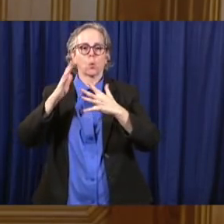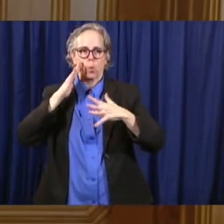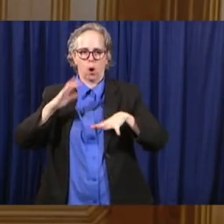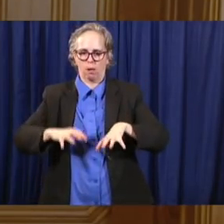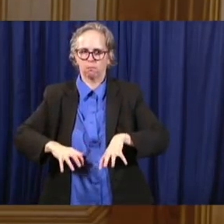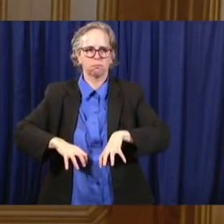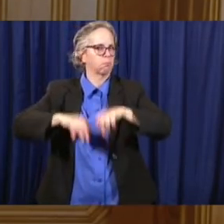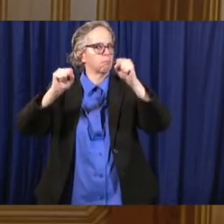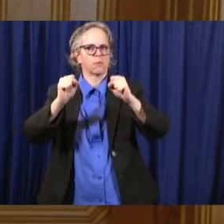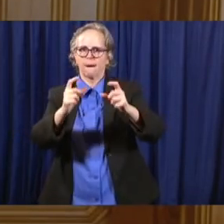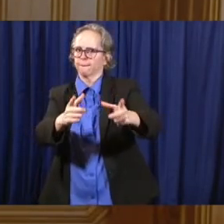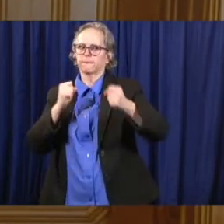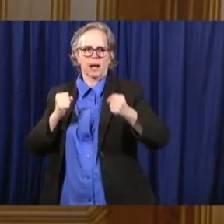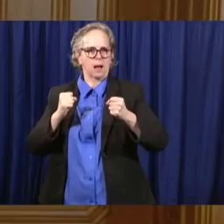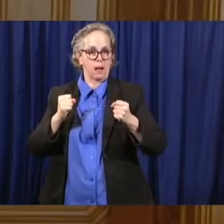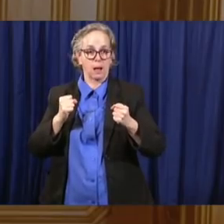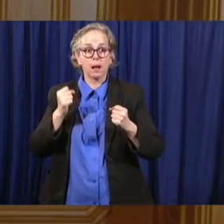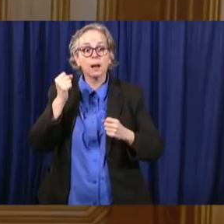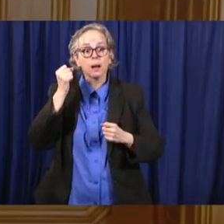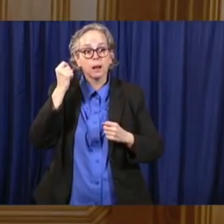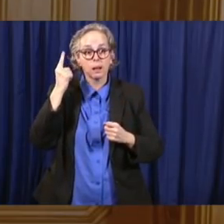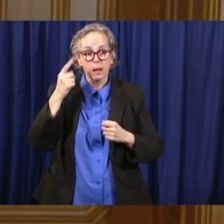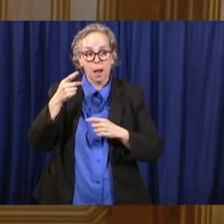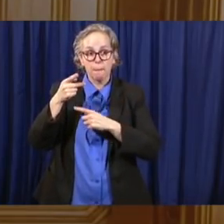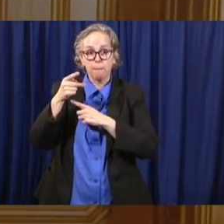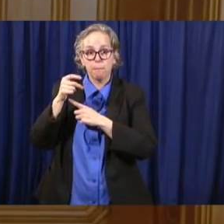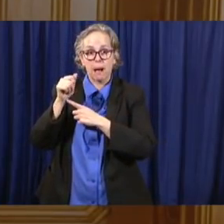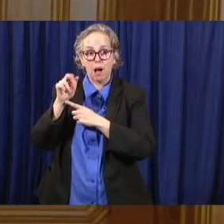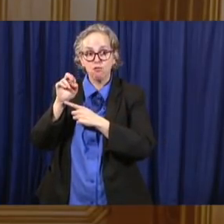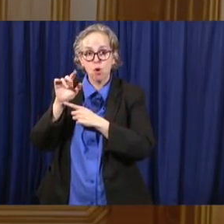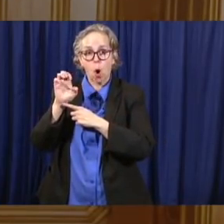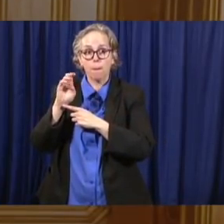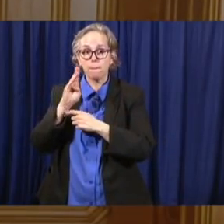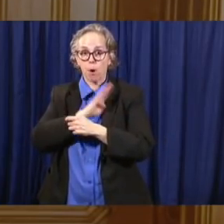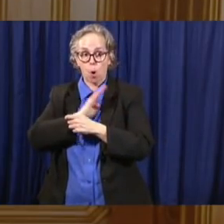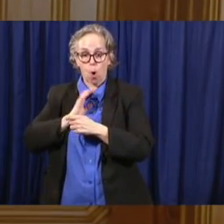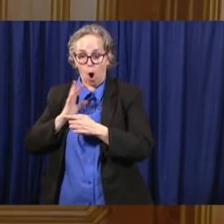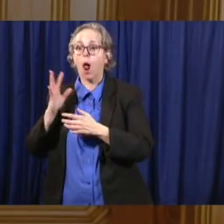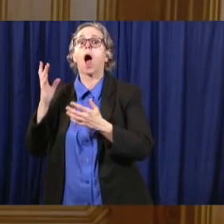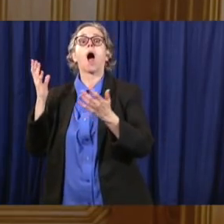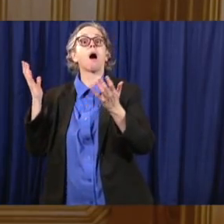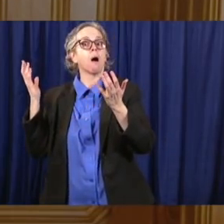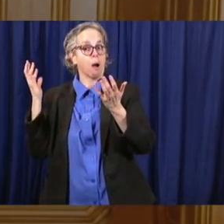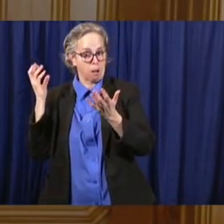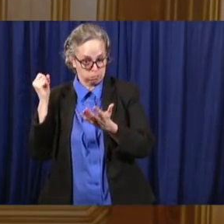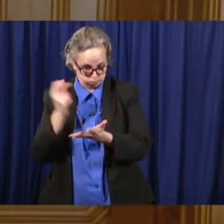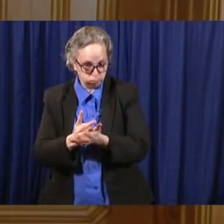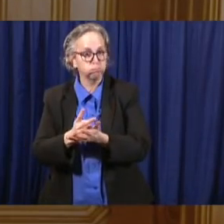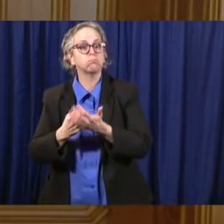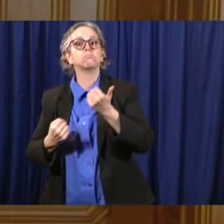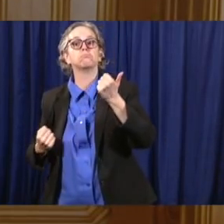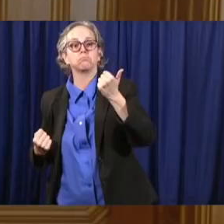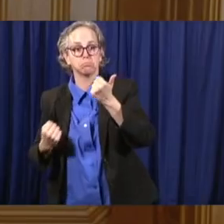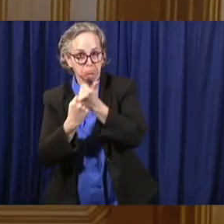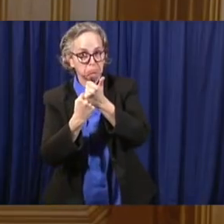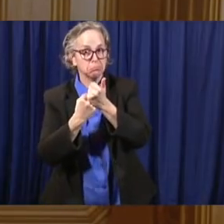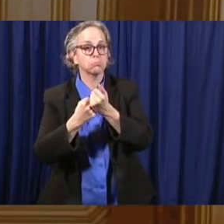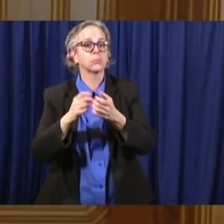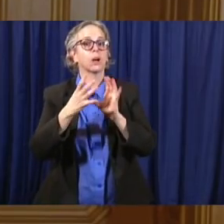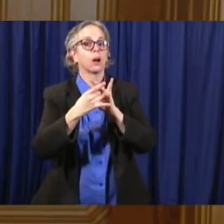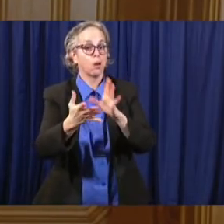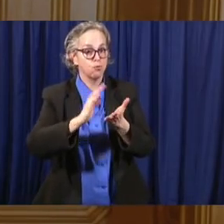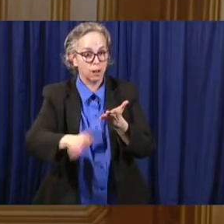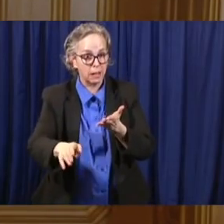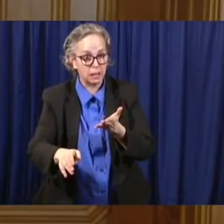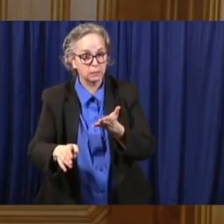parole board recommends that a sentence be commuted, the parole board can also recommend, and many times does,